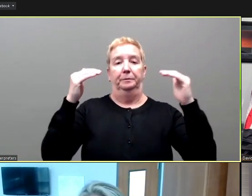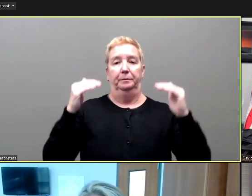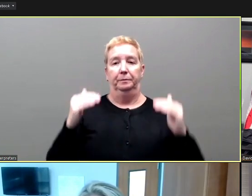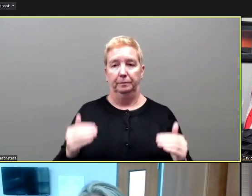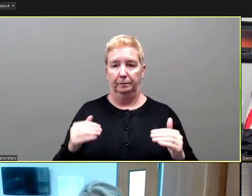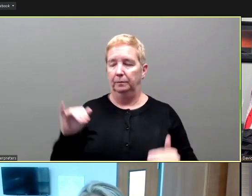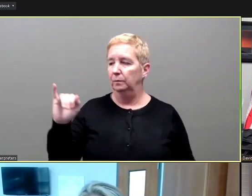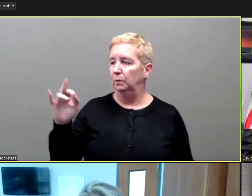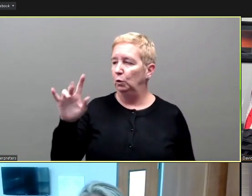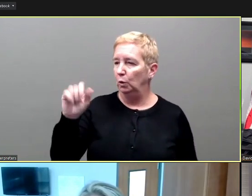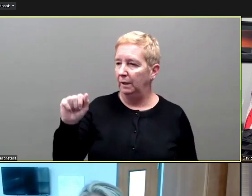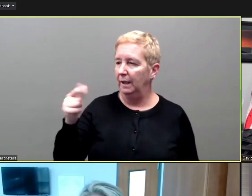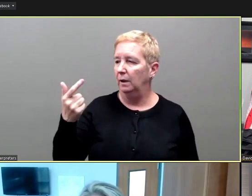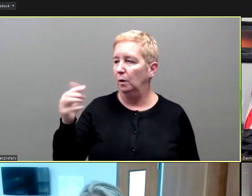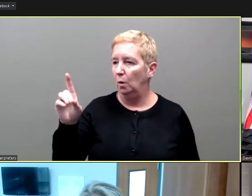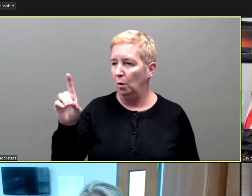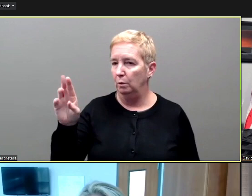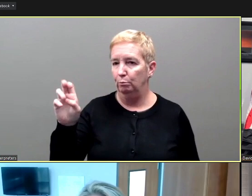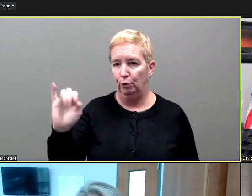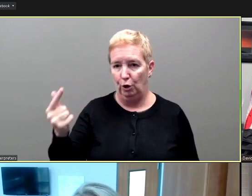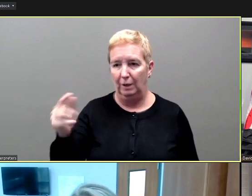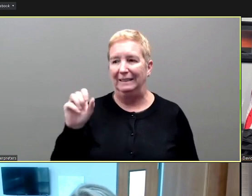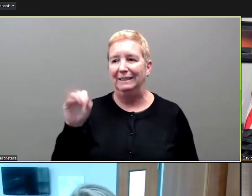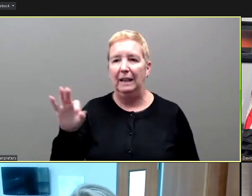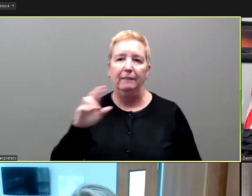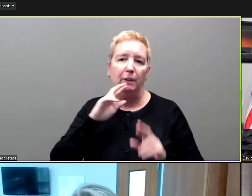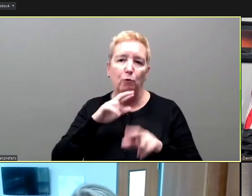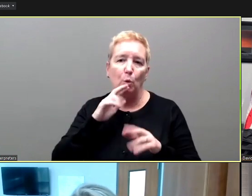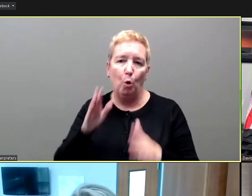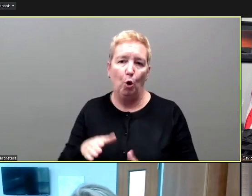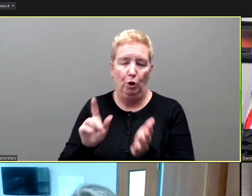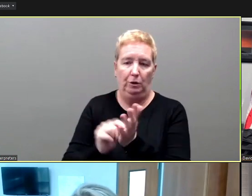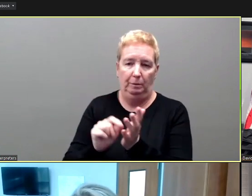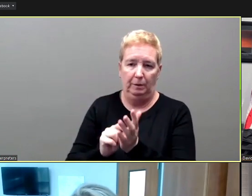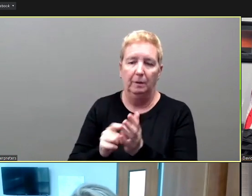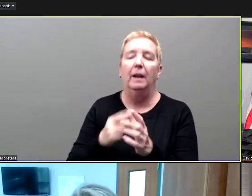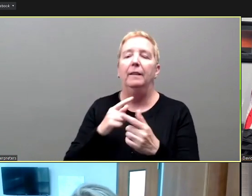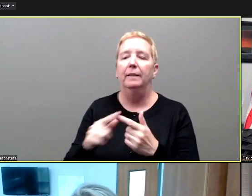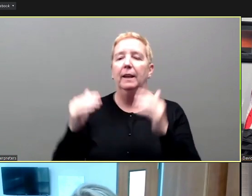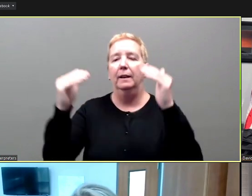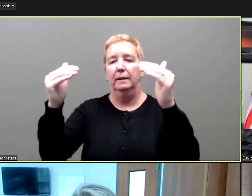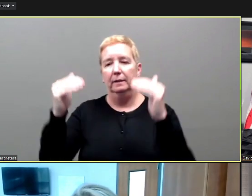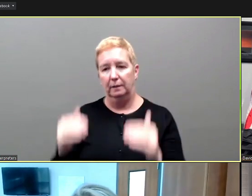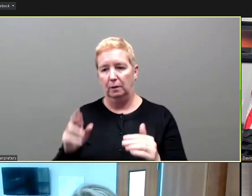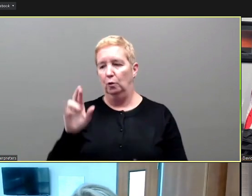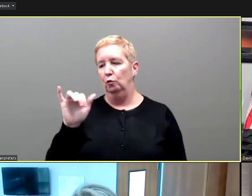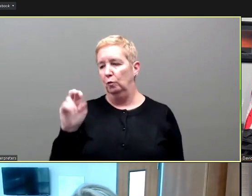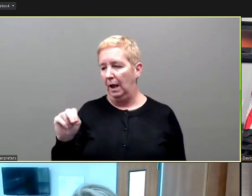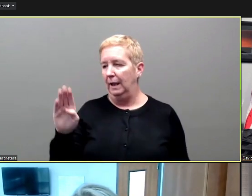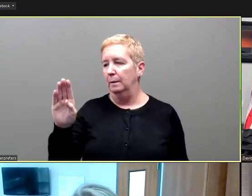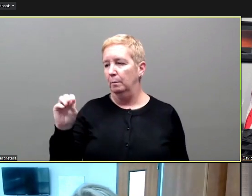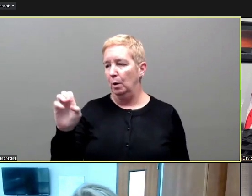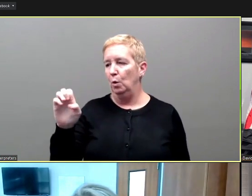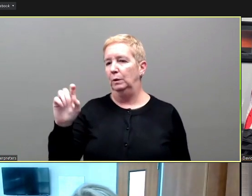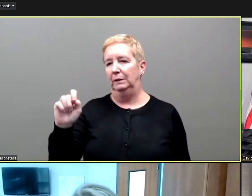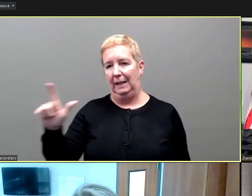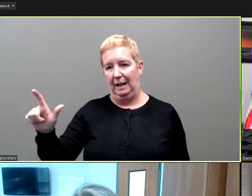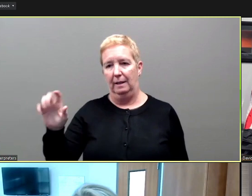Julia Goldberg with the Santa Fe Reporter. And after Julia, we'll go to Ryan Botel with the Albuquerque Journal.